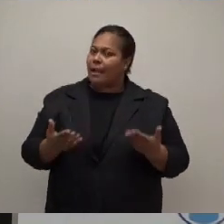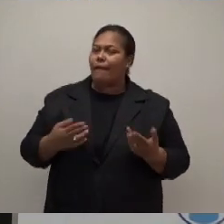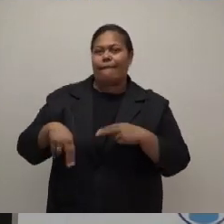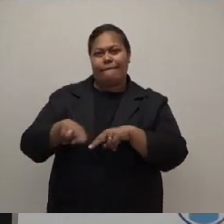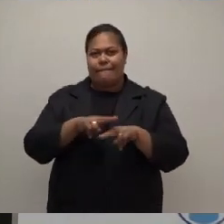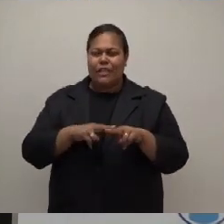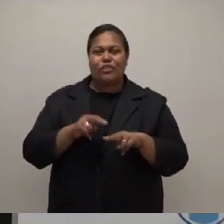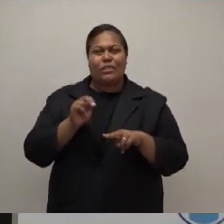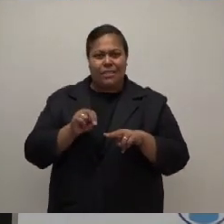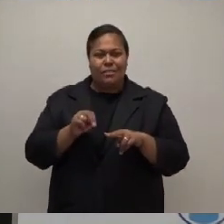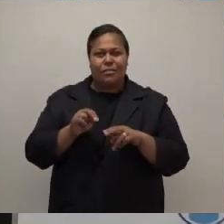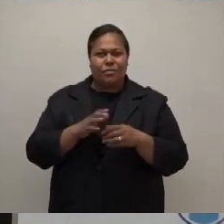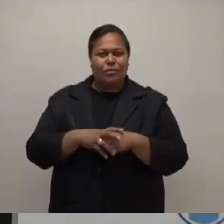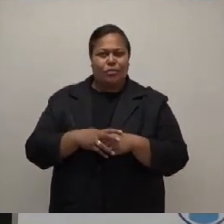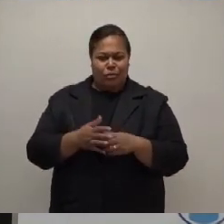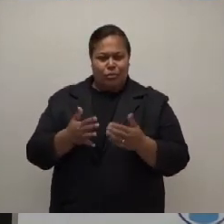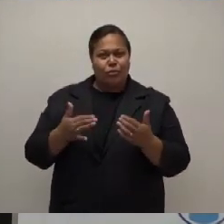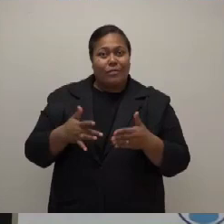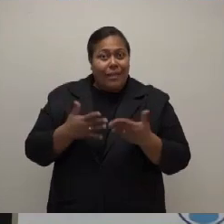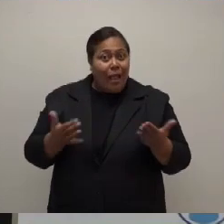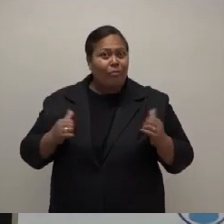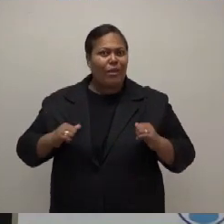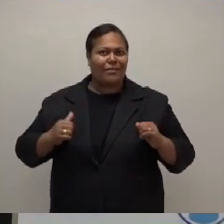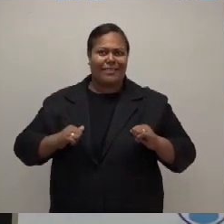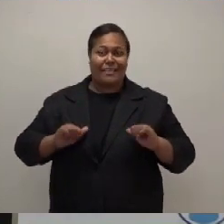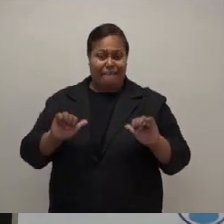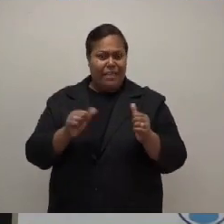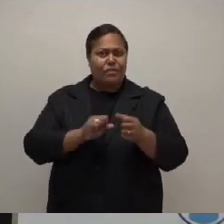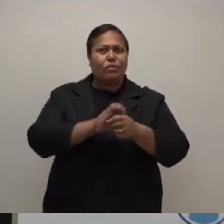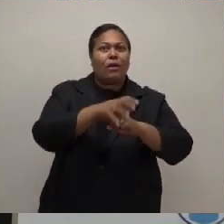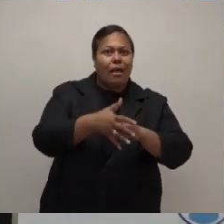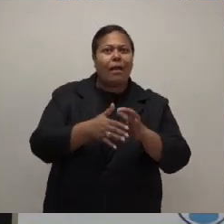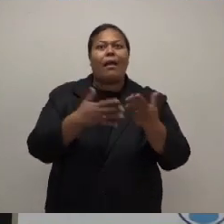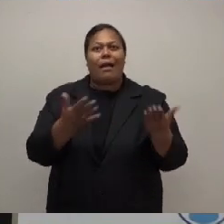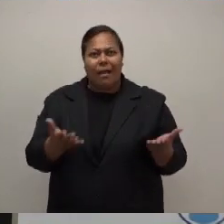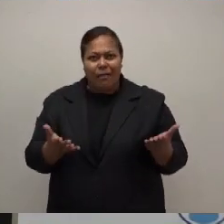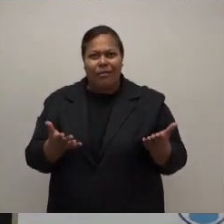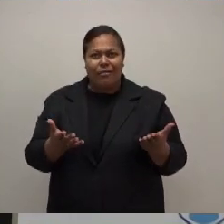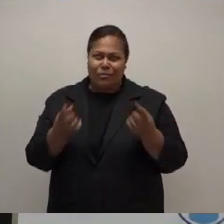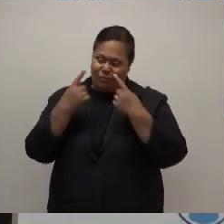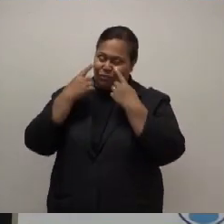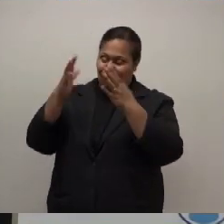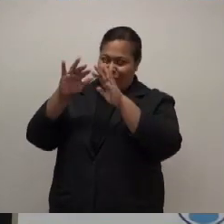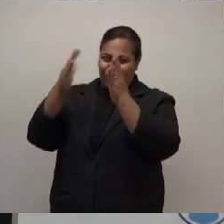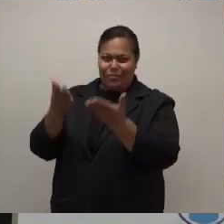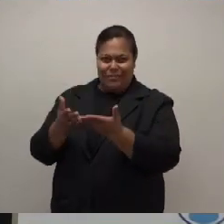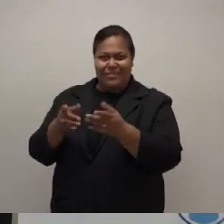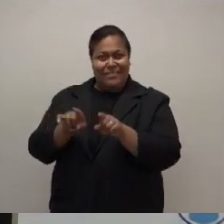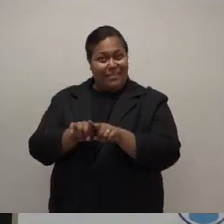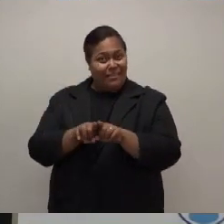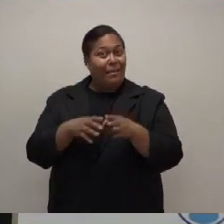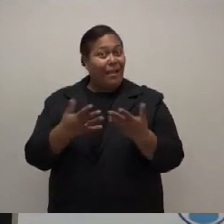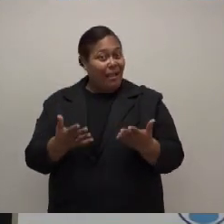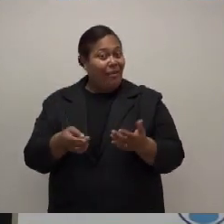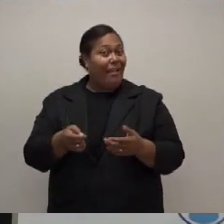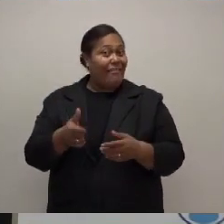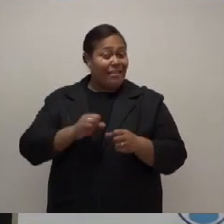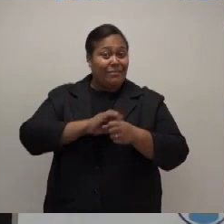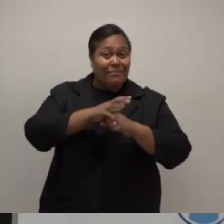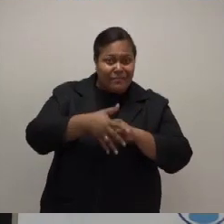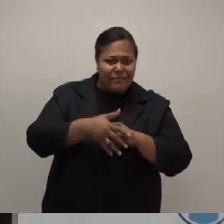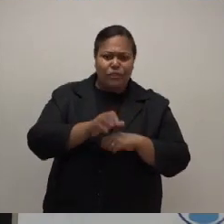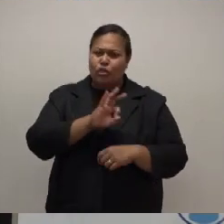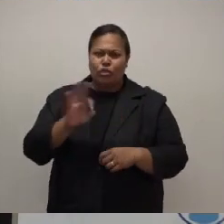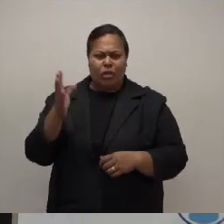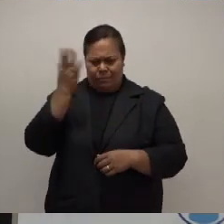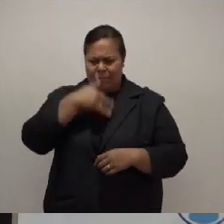post-COVID society, to show the world how we can safely live again, not by blindly stumbling